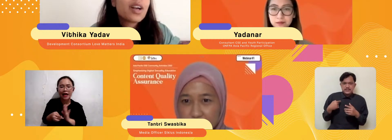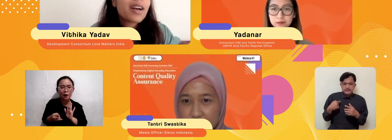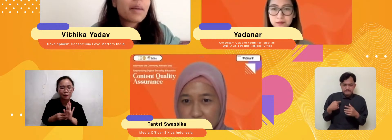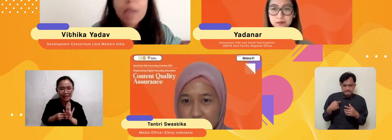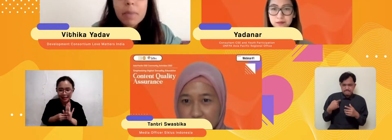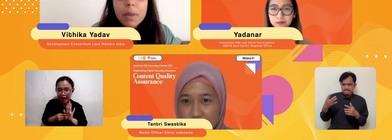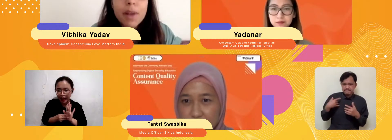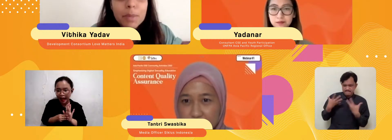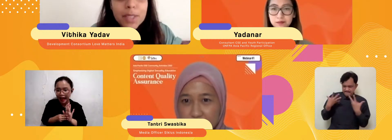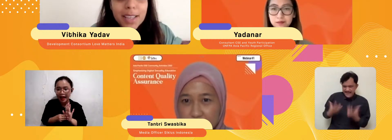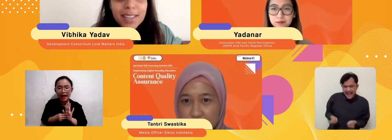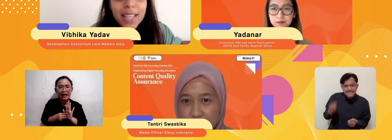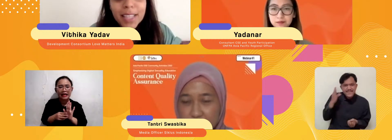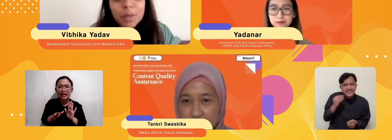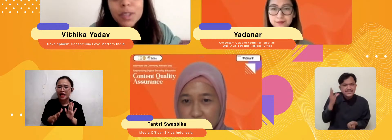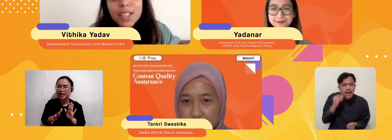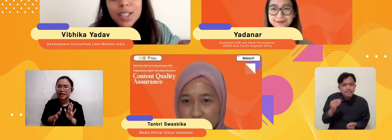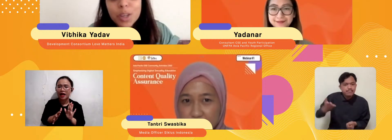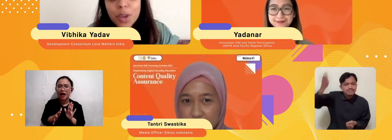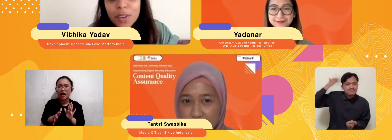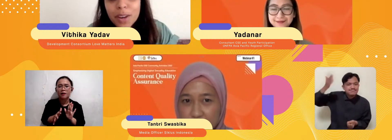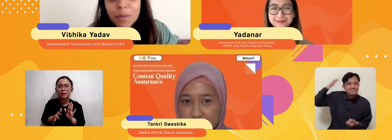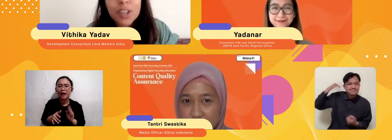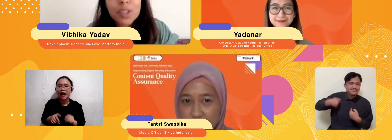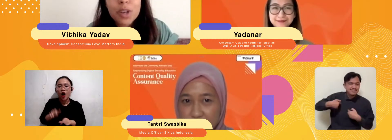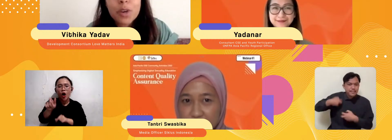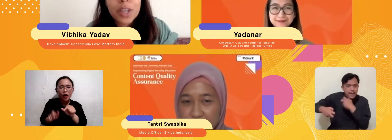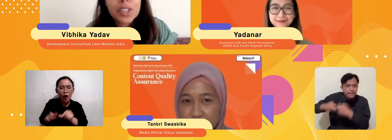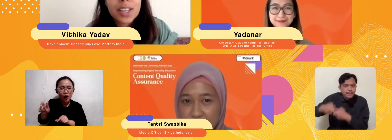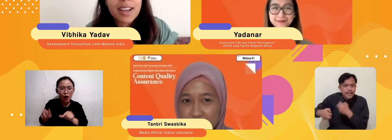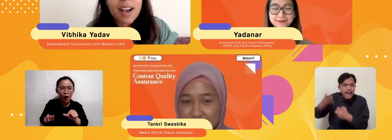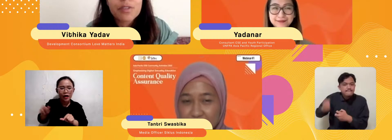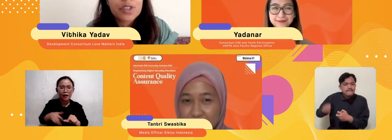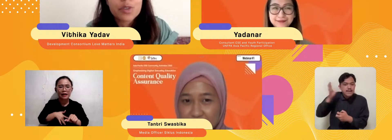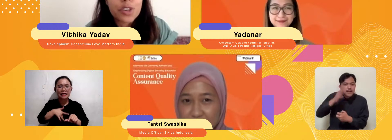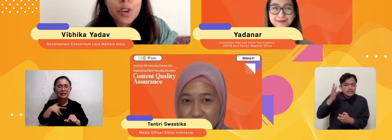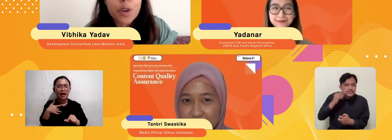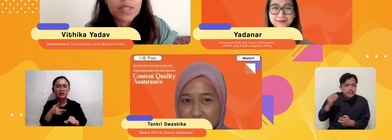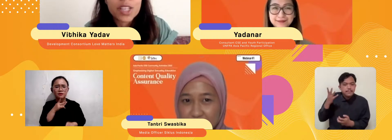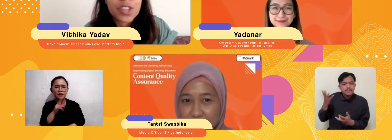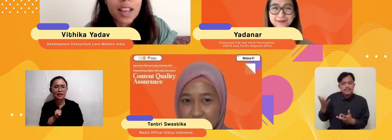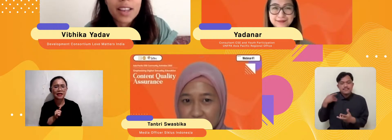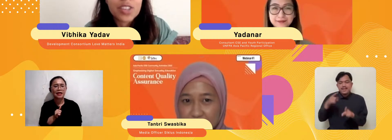to make people upset. That's the business that we are in, because we are questioning harmful